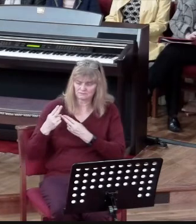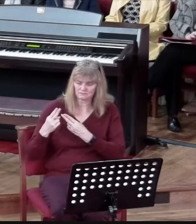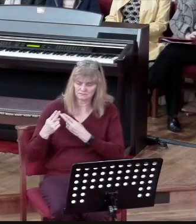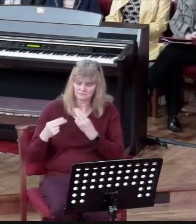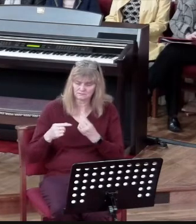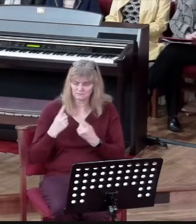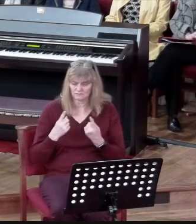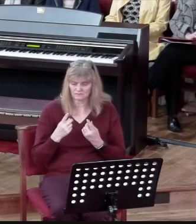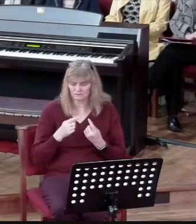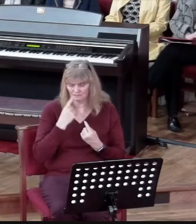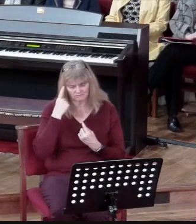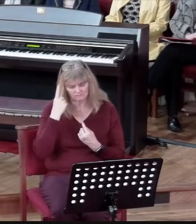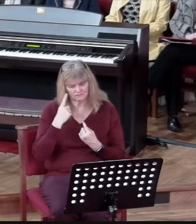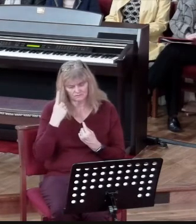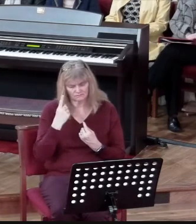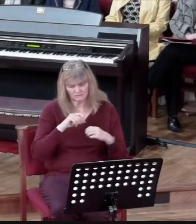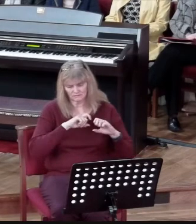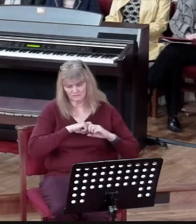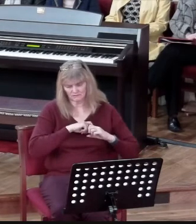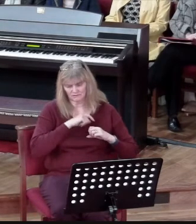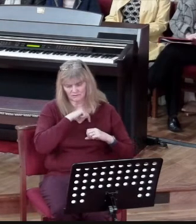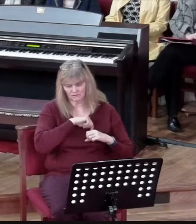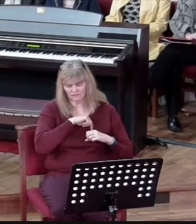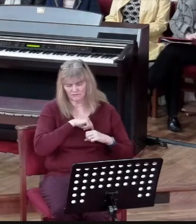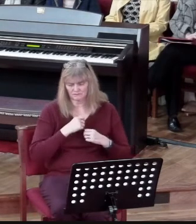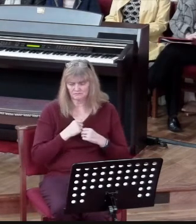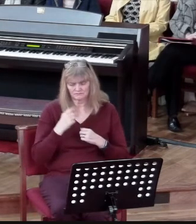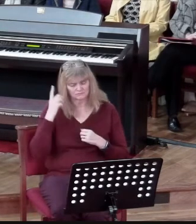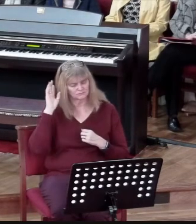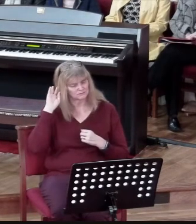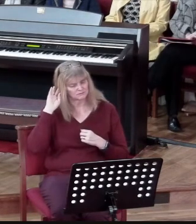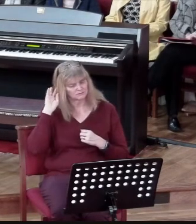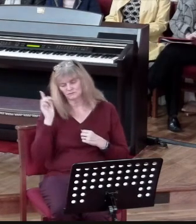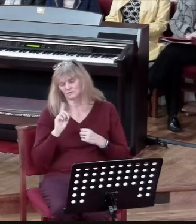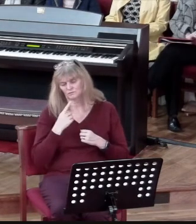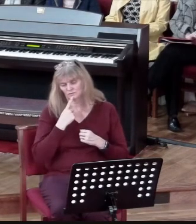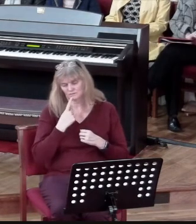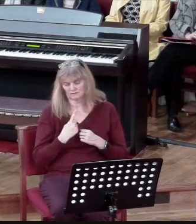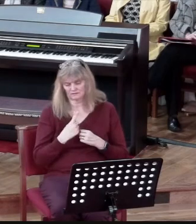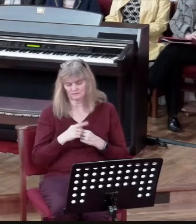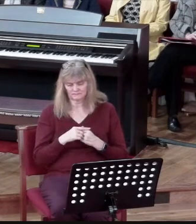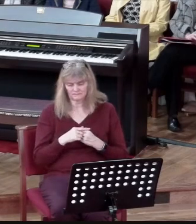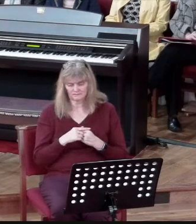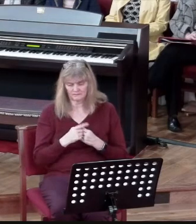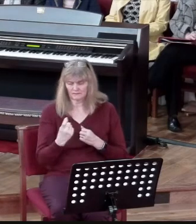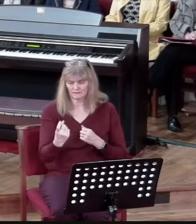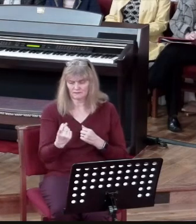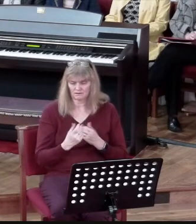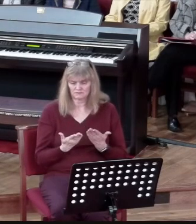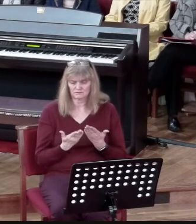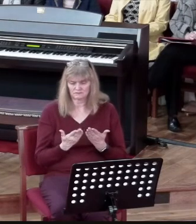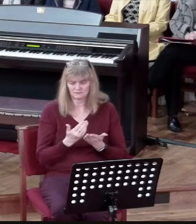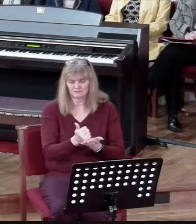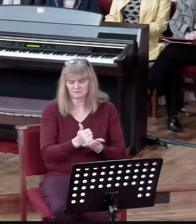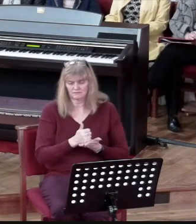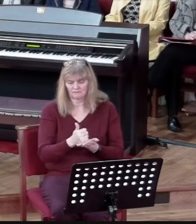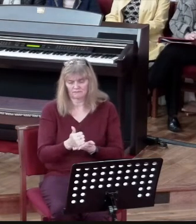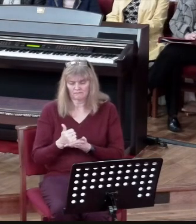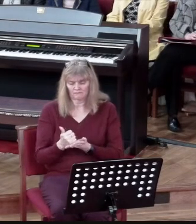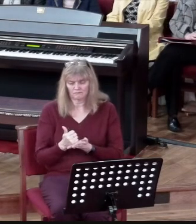hearts, and in your word as we hear it. Lord, by your Spirit, come to us, and may our hearts